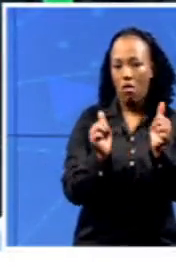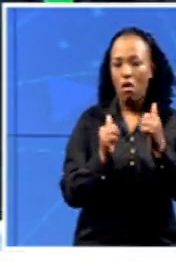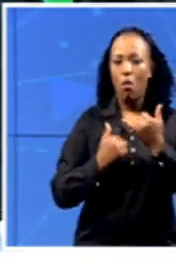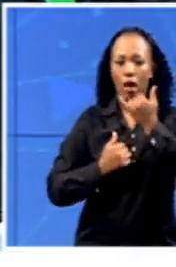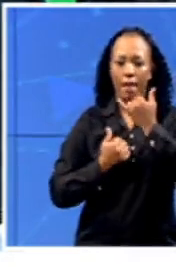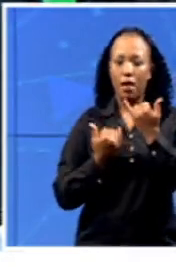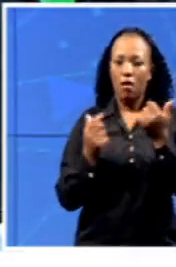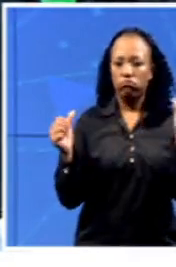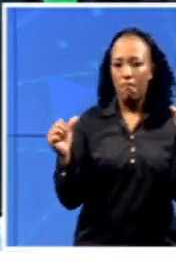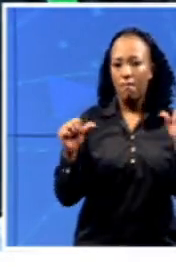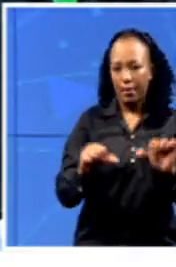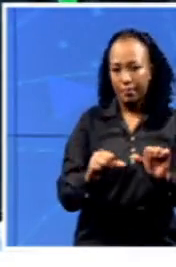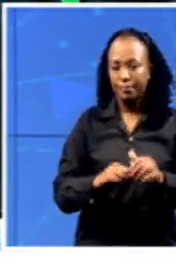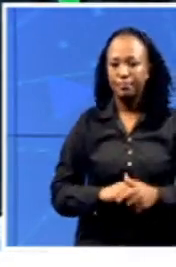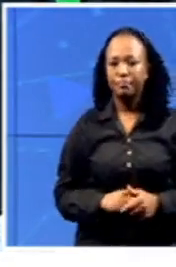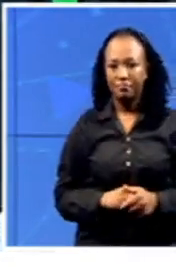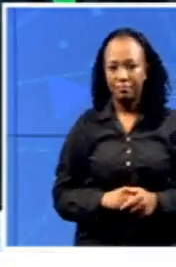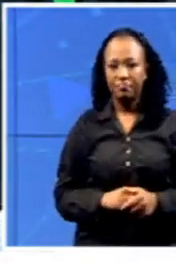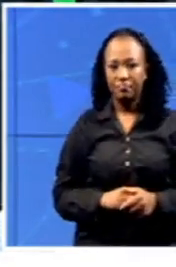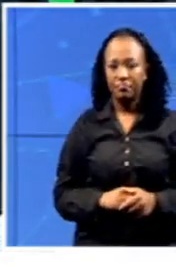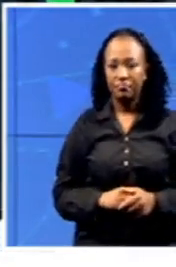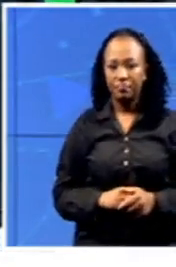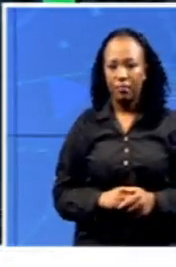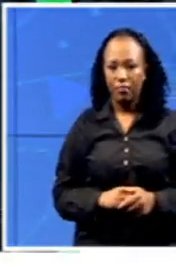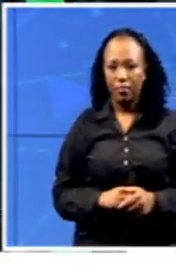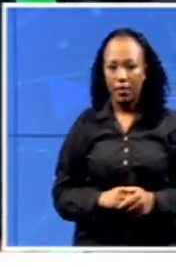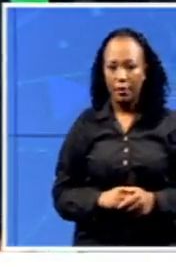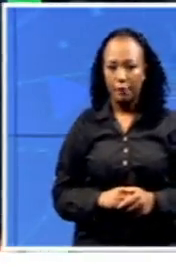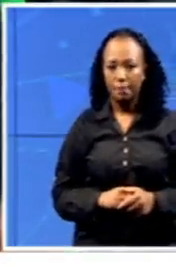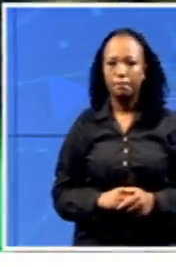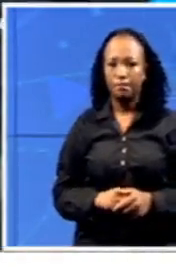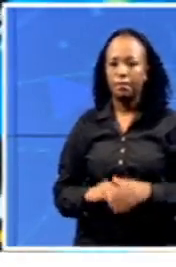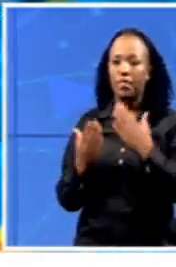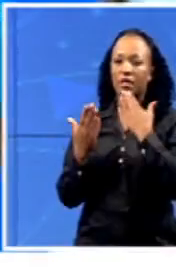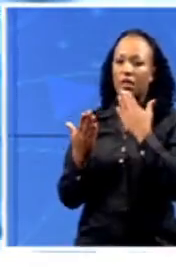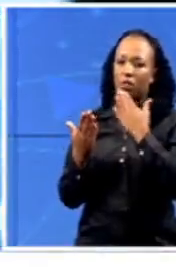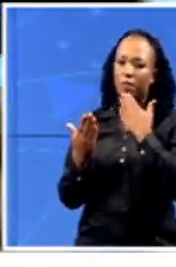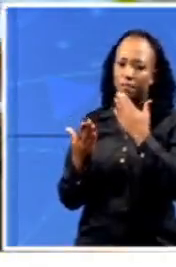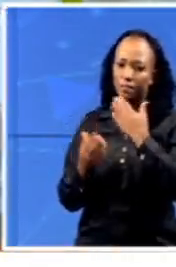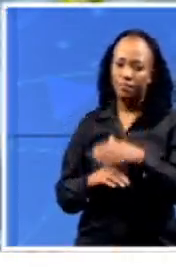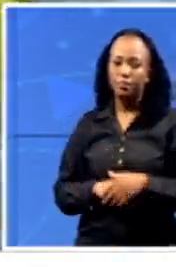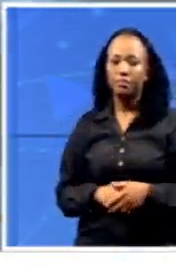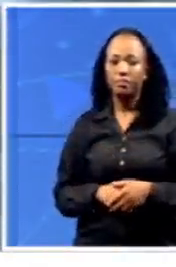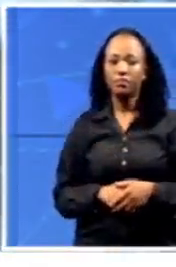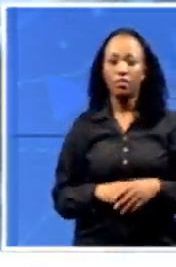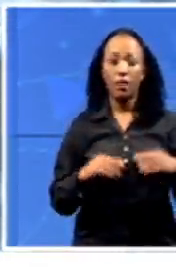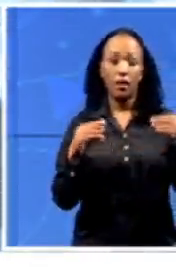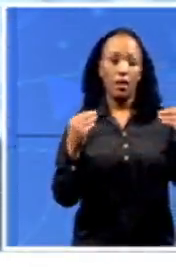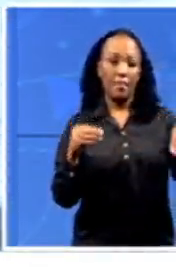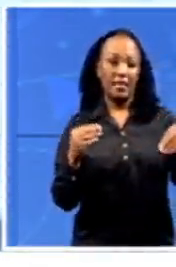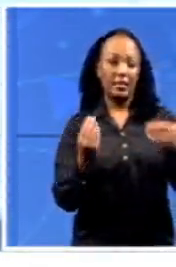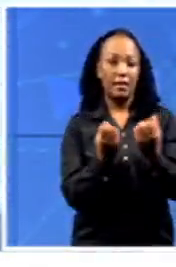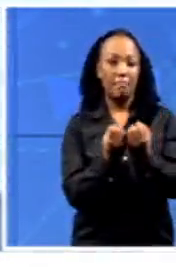be bouncing back very, very quickly. Things are looking very optimistic. Okay, thanks. Thank you. Yes, many businesses are saying